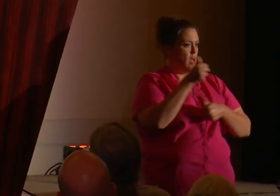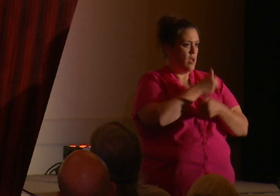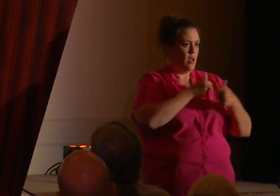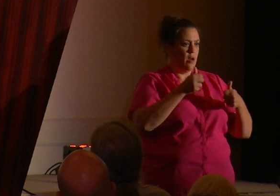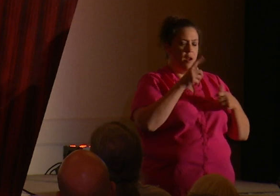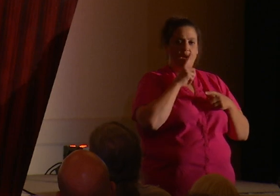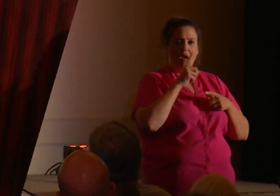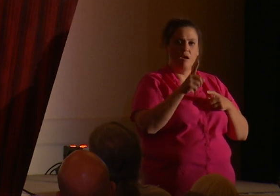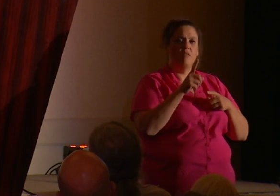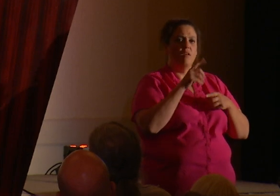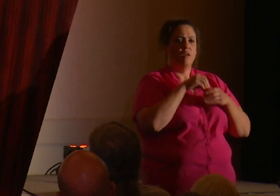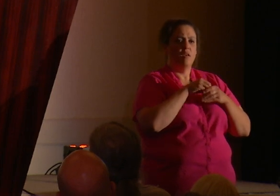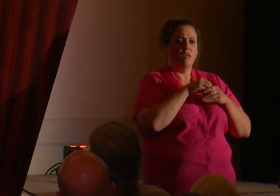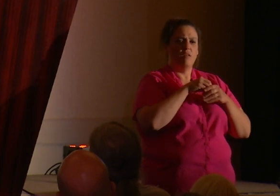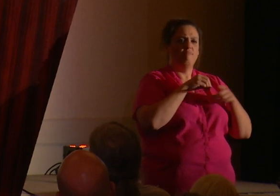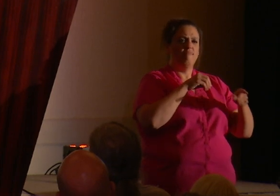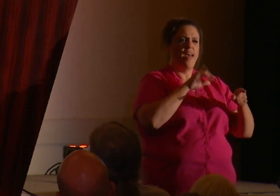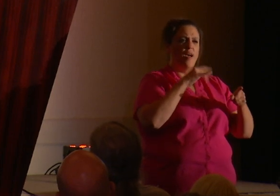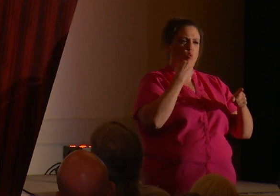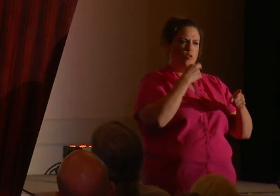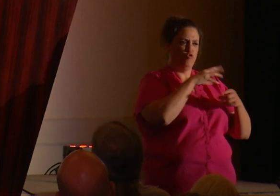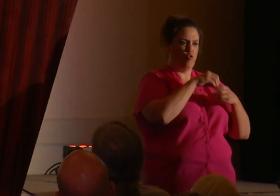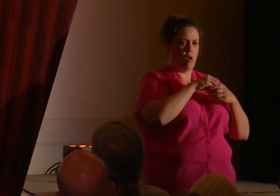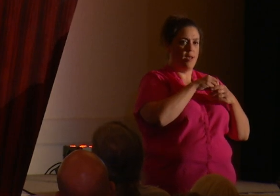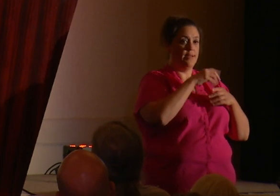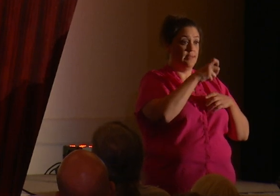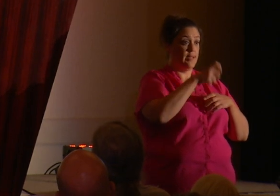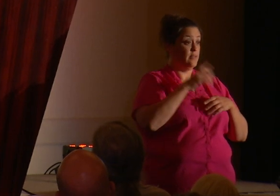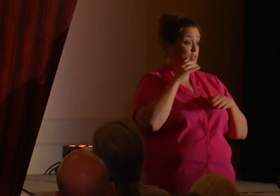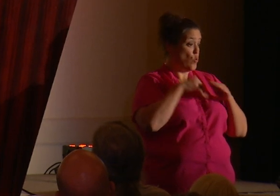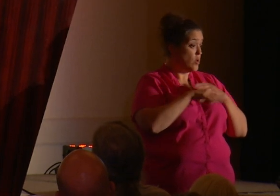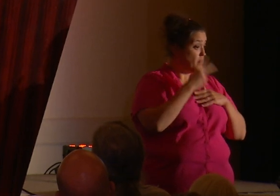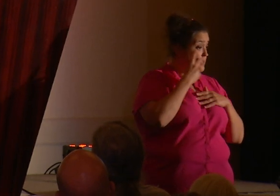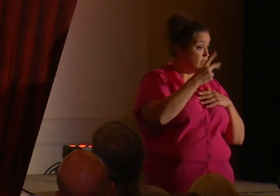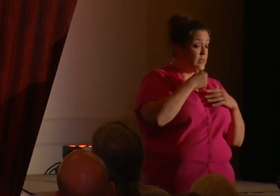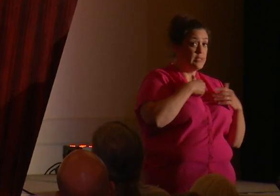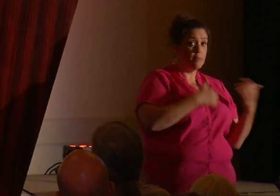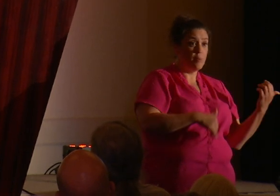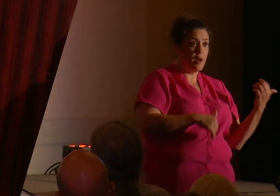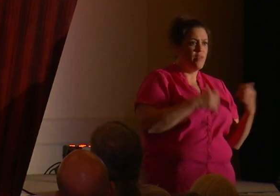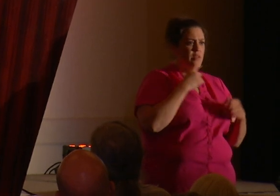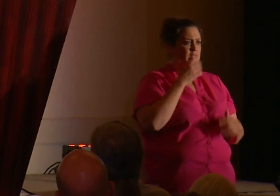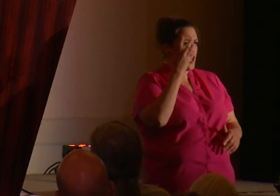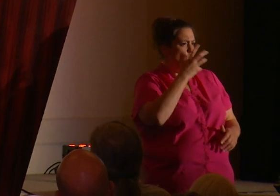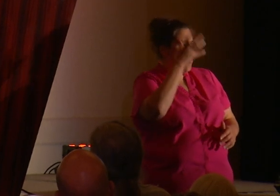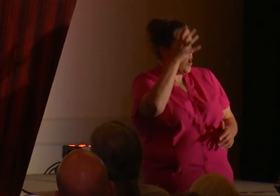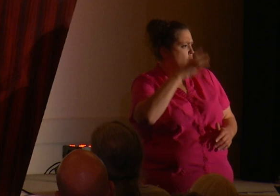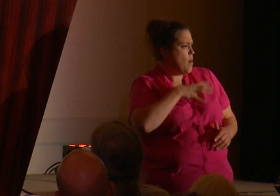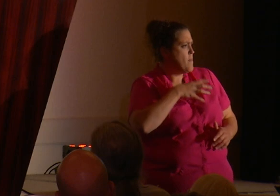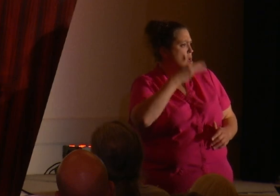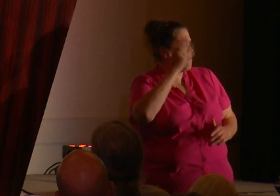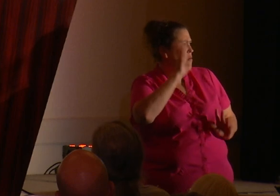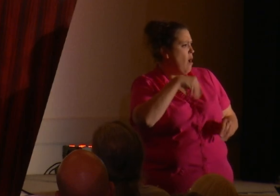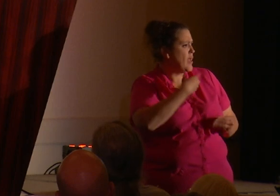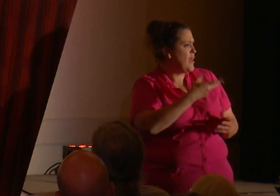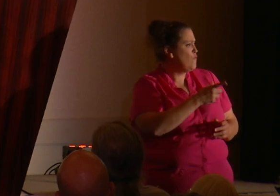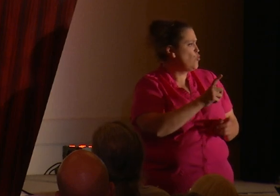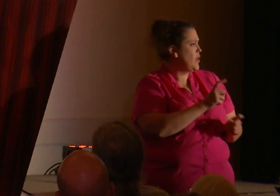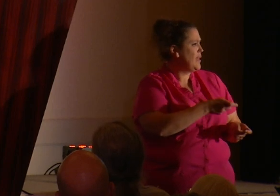in Houston, Texas. And people come in there, and they see me playing, or teaching, and they goes, wow, man, God gave you a